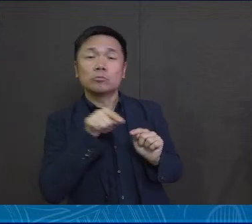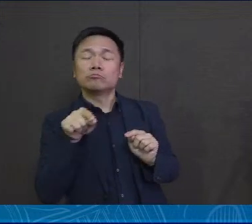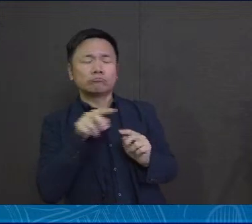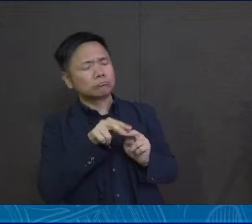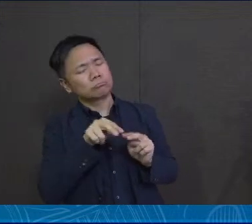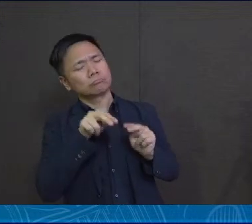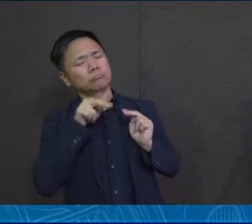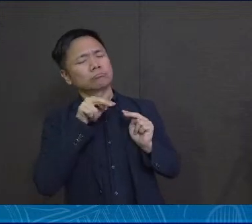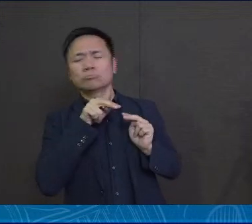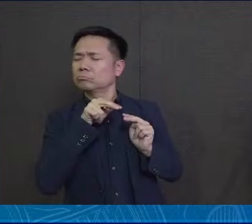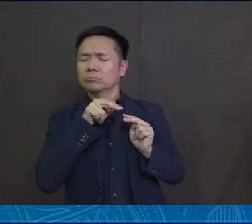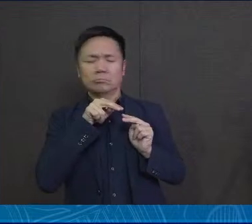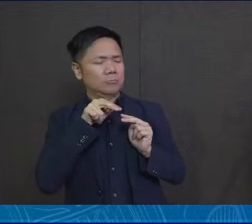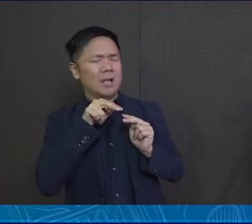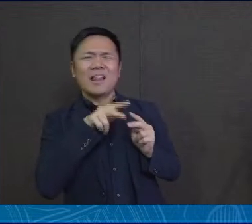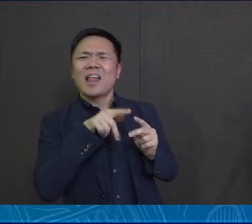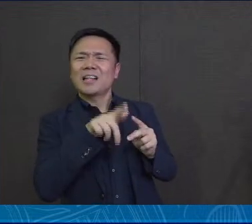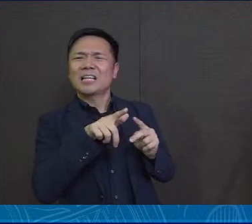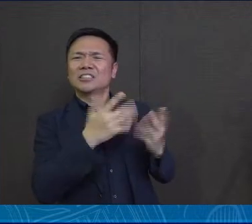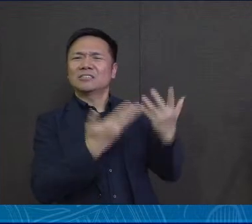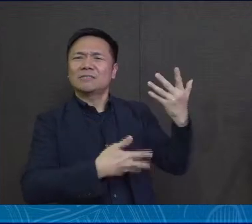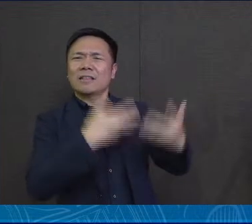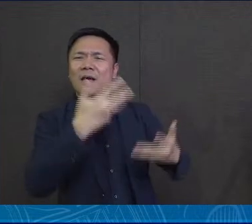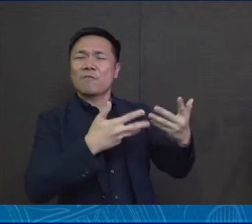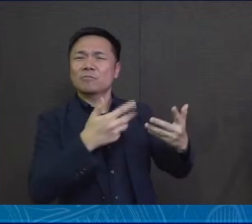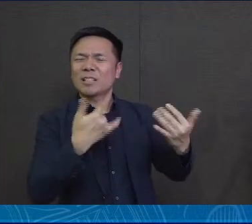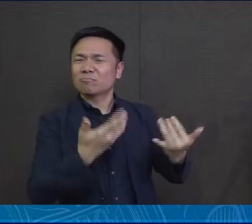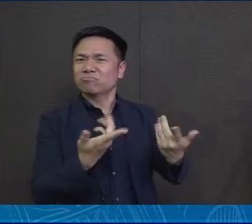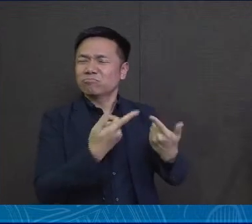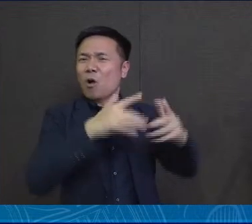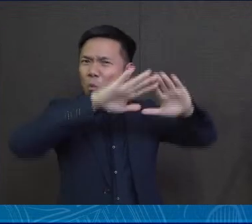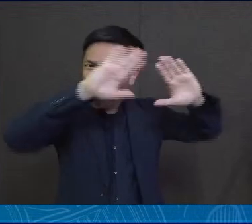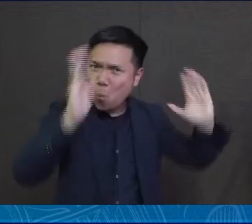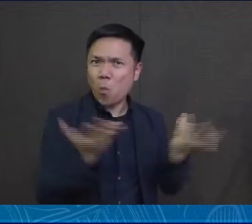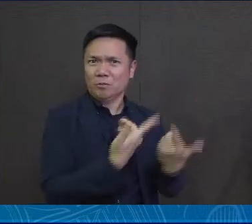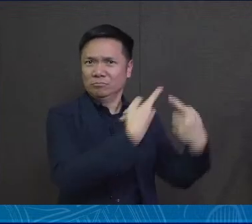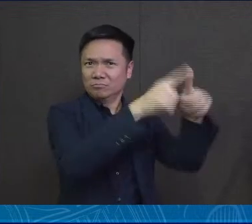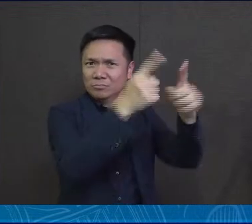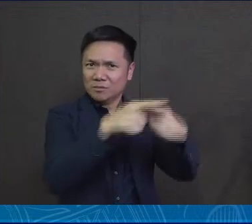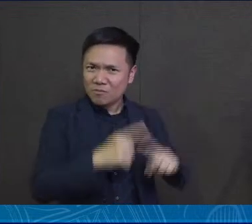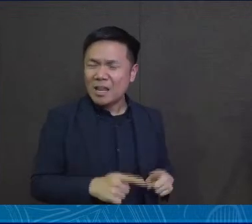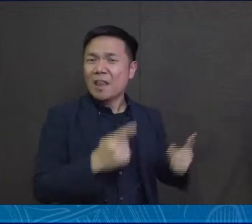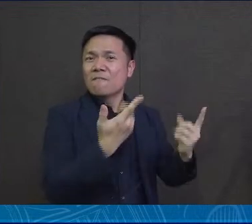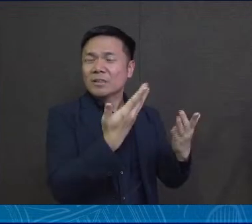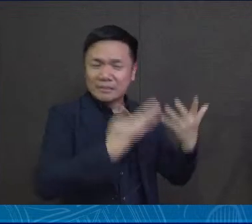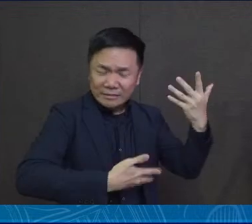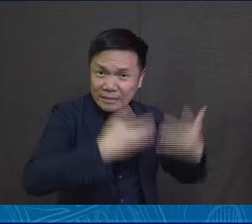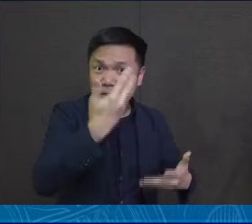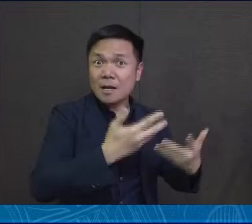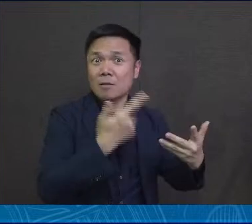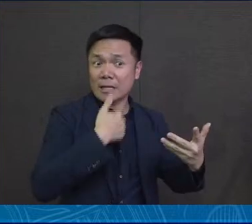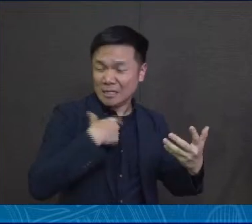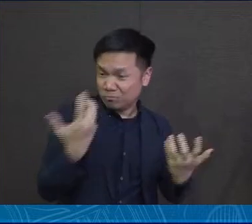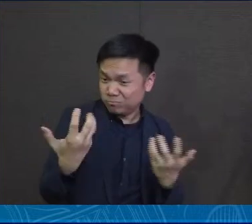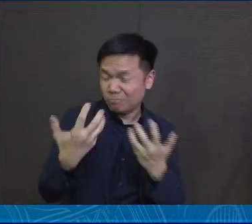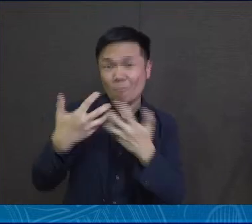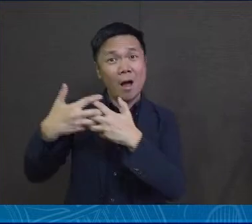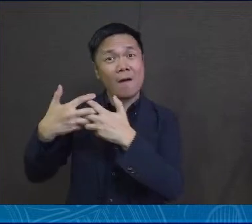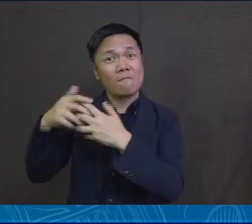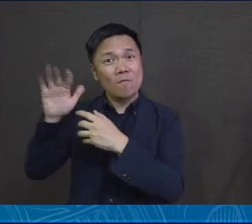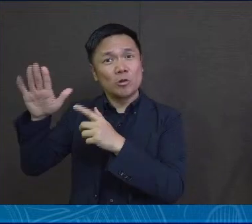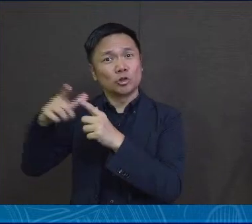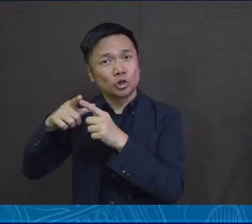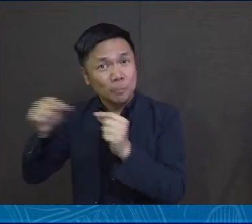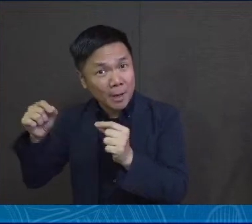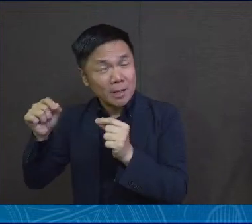data across international platforms to support risk-informed decision-making at both the local and global